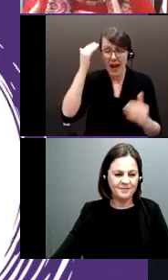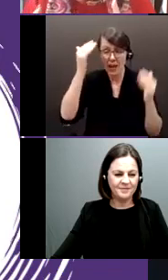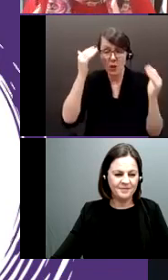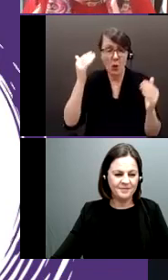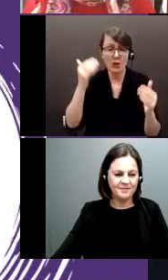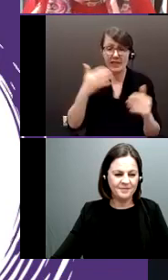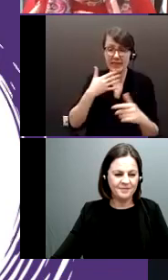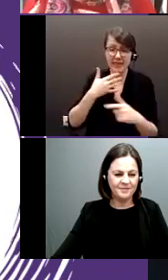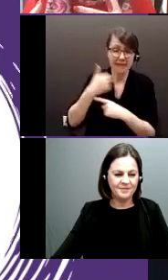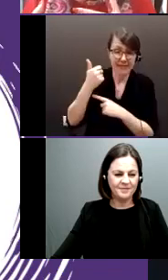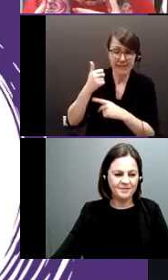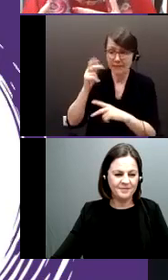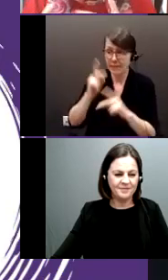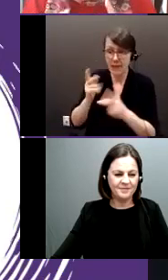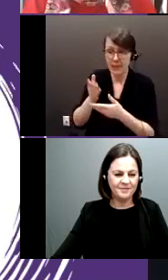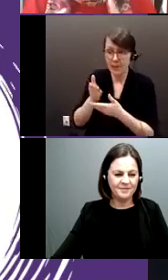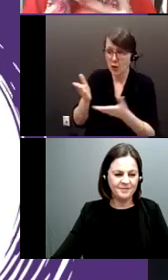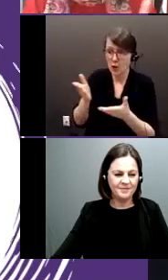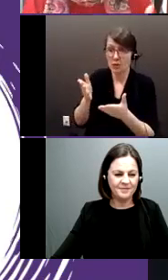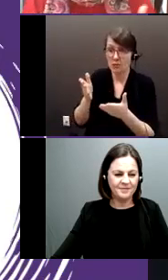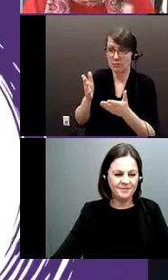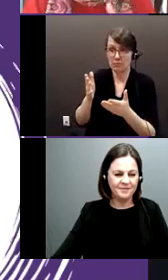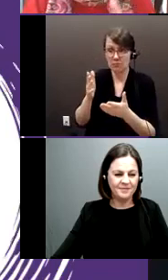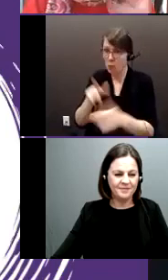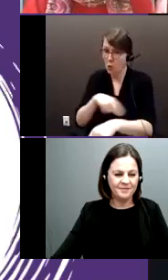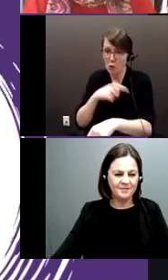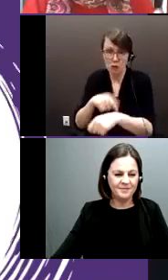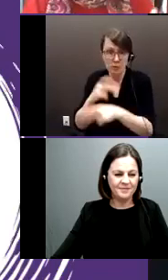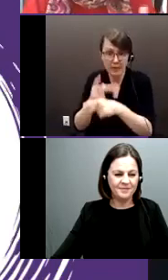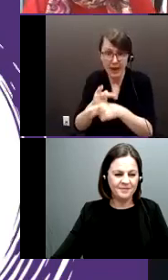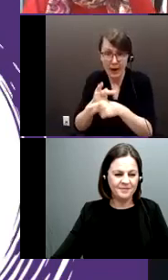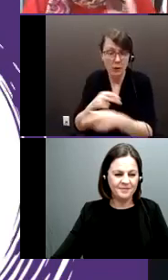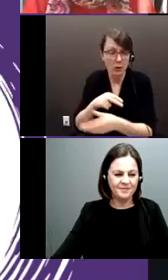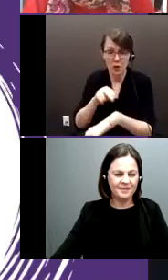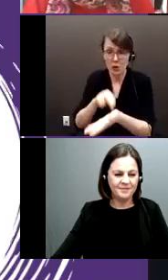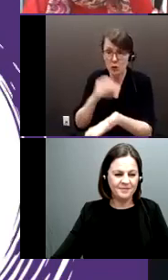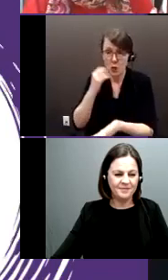in settings like long-term care facilities, nursing